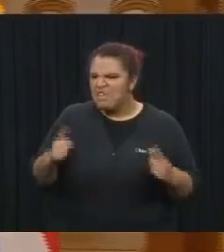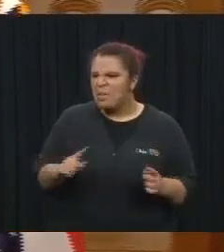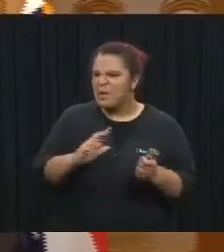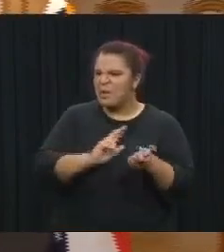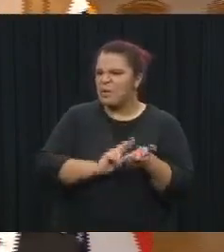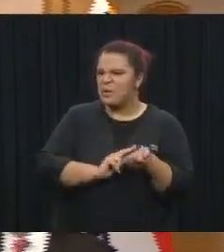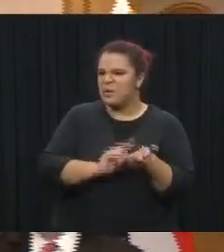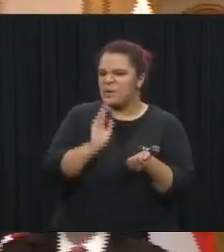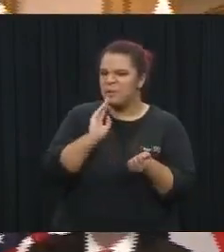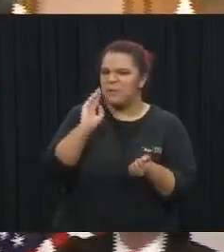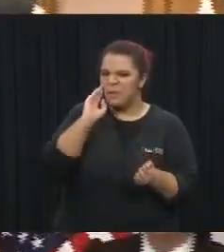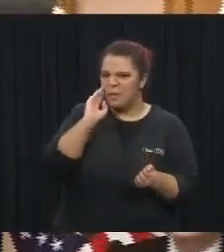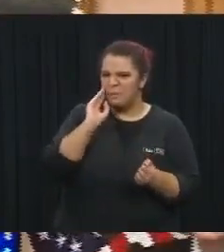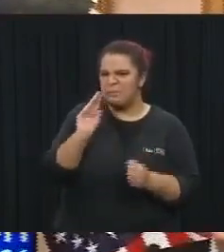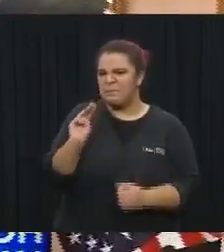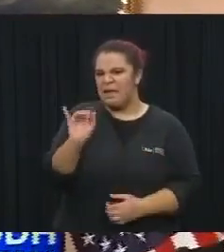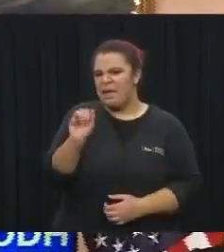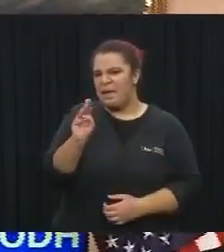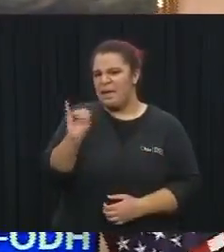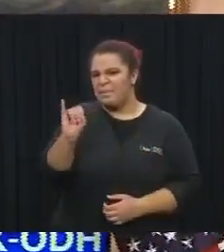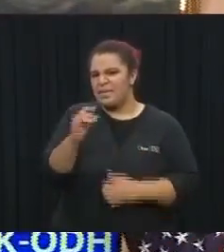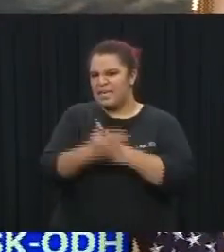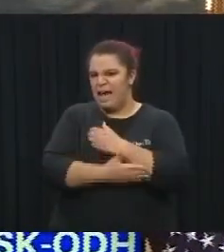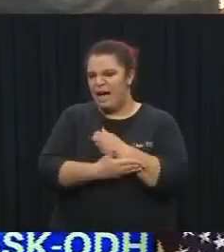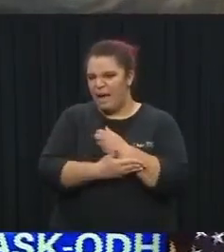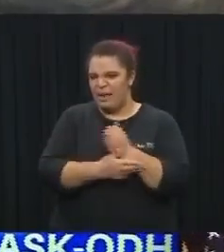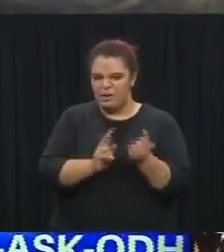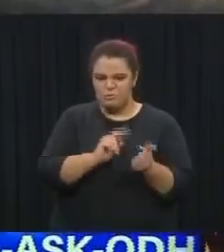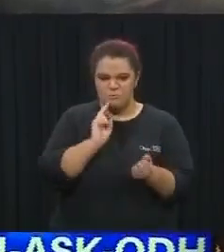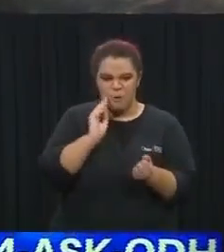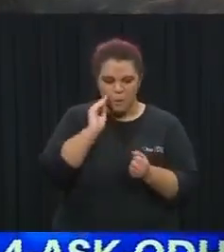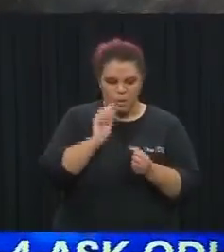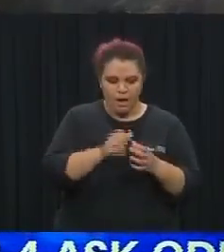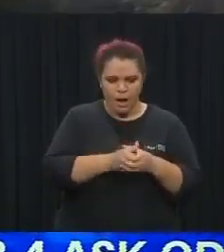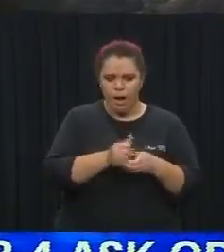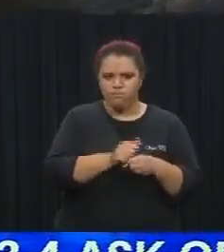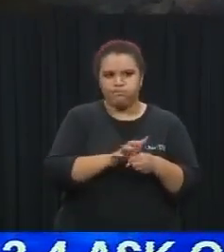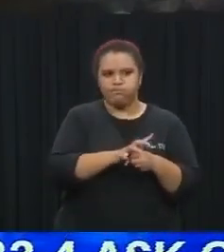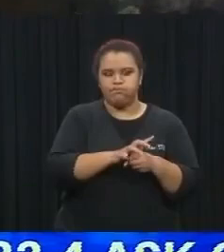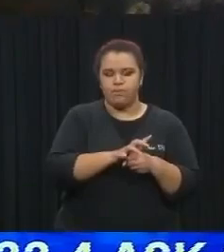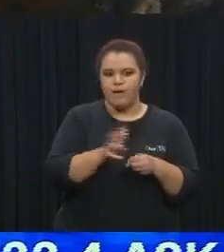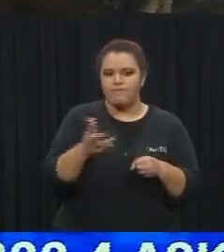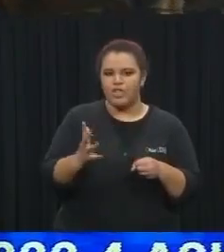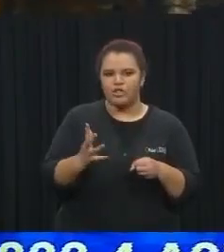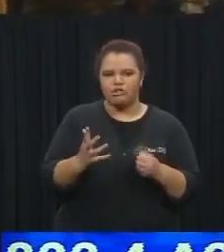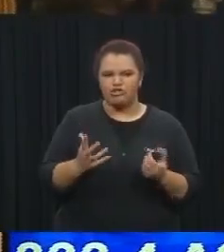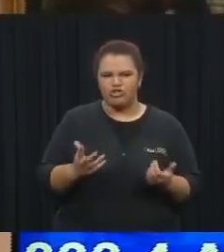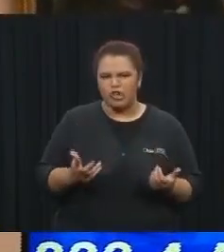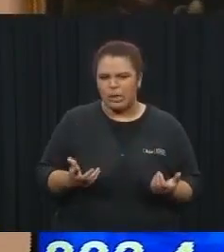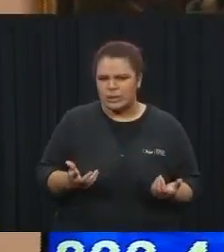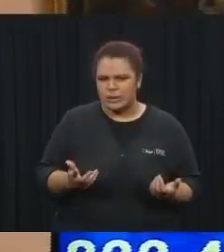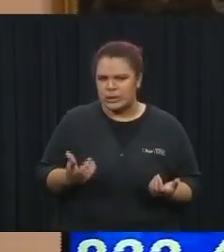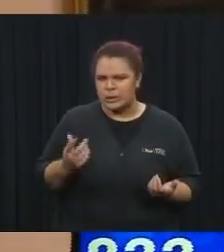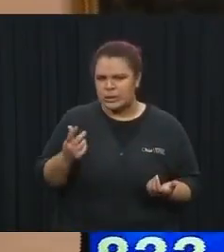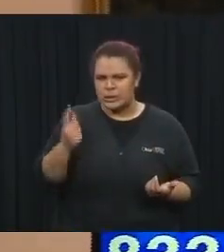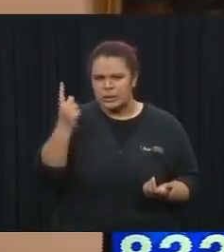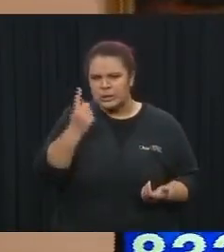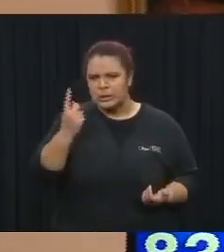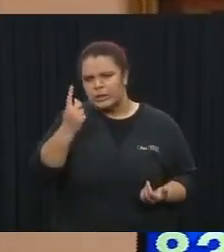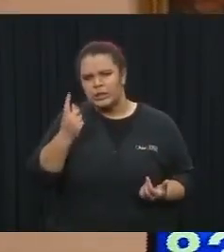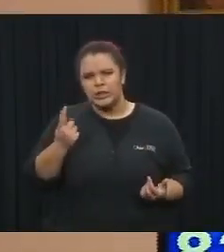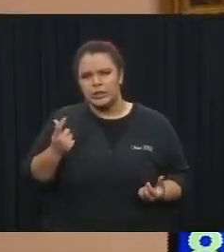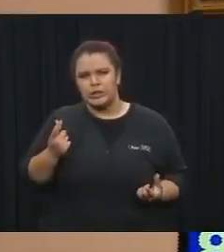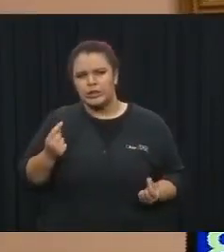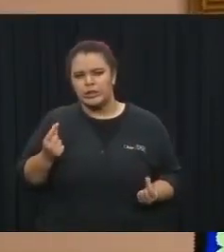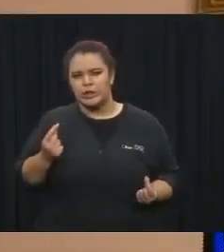Miami County. Yeah. Can you describe what steps can be taken to kind of stamp out those kind of clusters